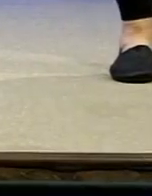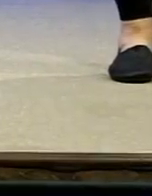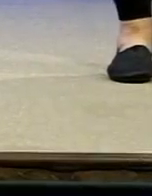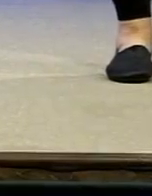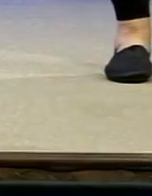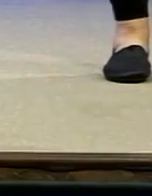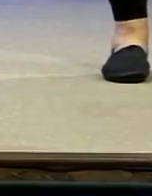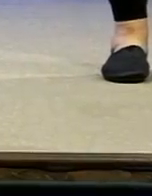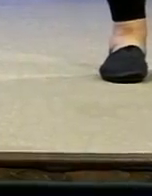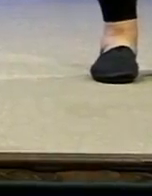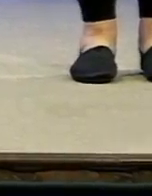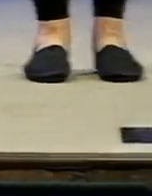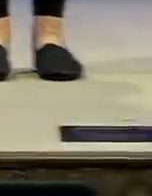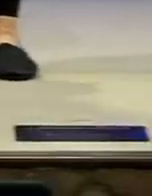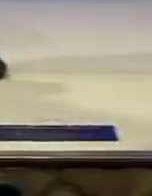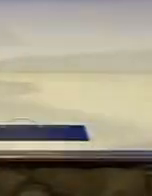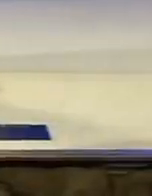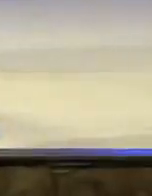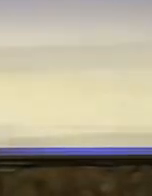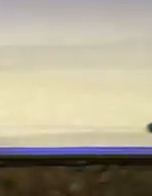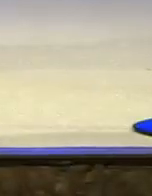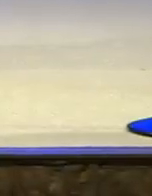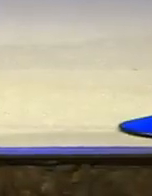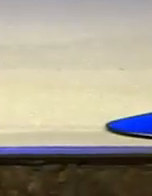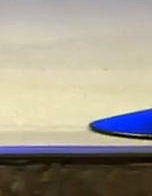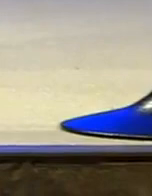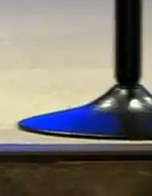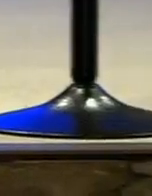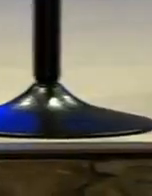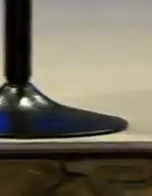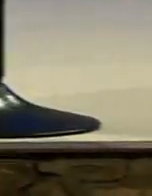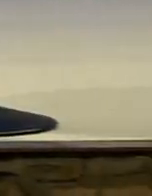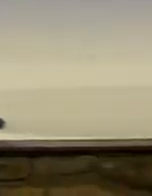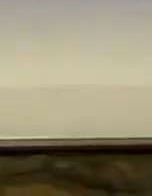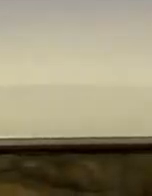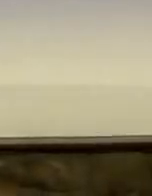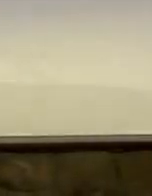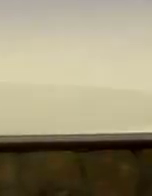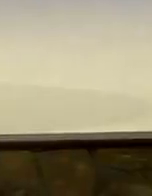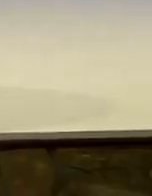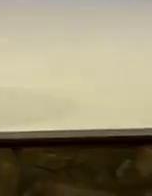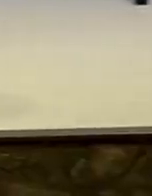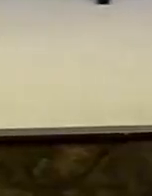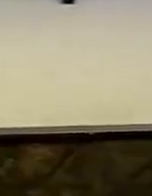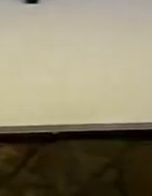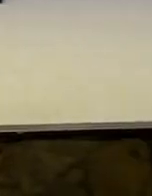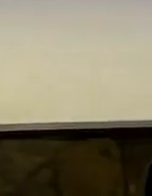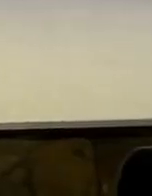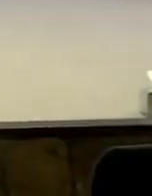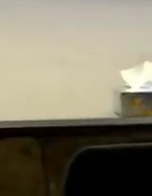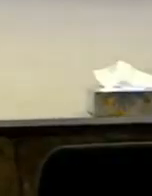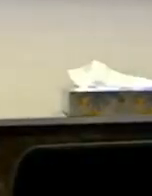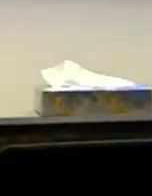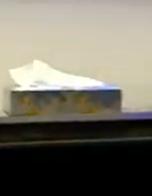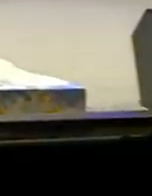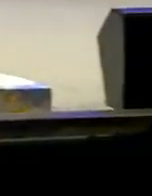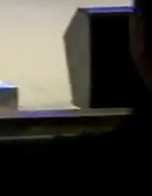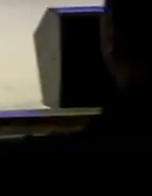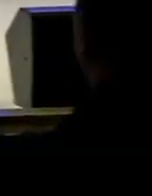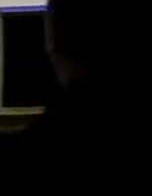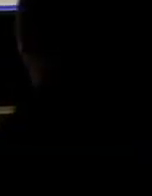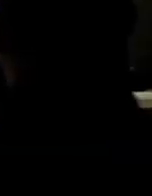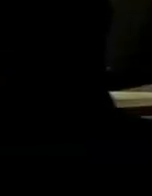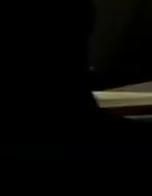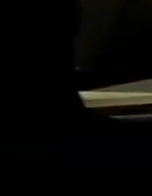ceiling that says my praise is not going to go any higher than that. Come on, somebody say amen. You know I'm telling you the